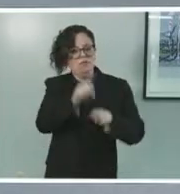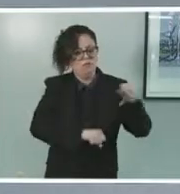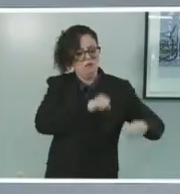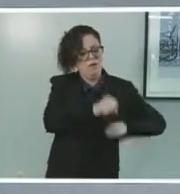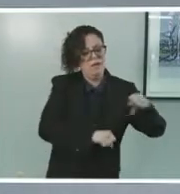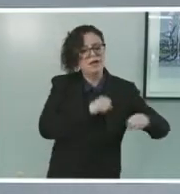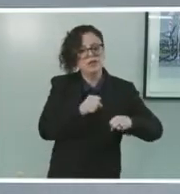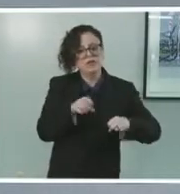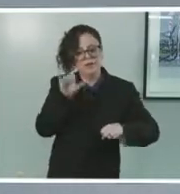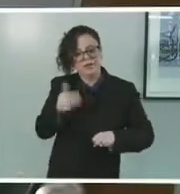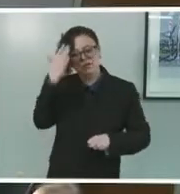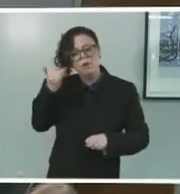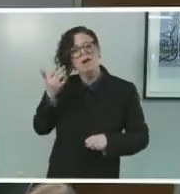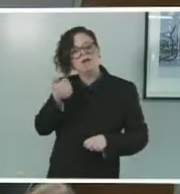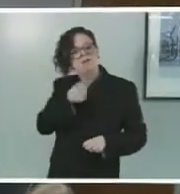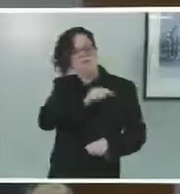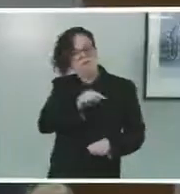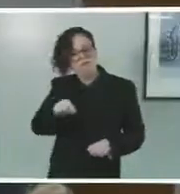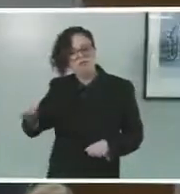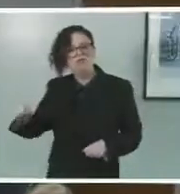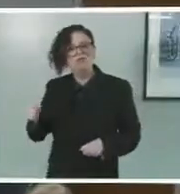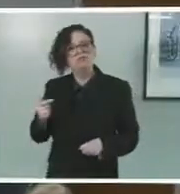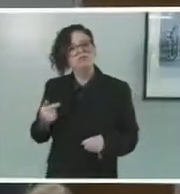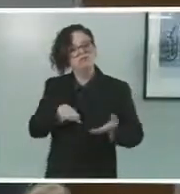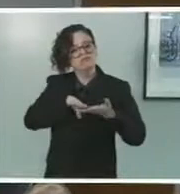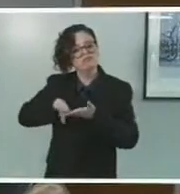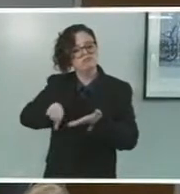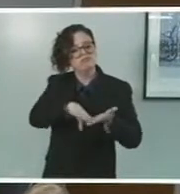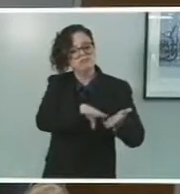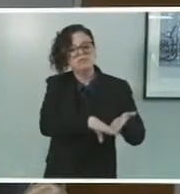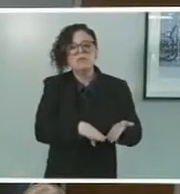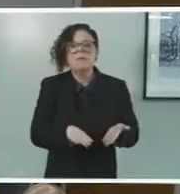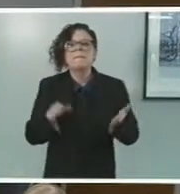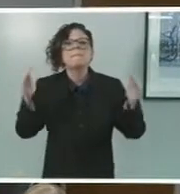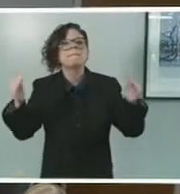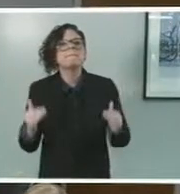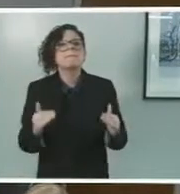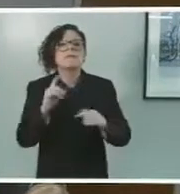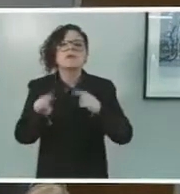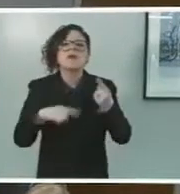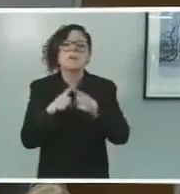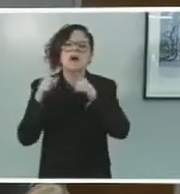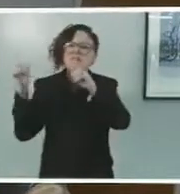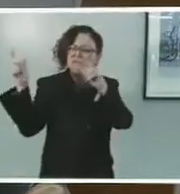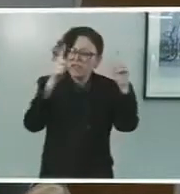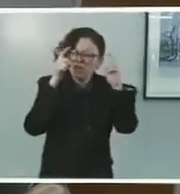these exemptions. Okay, great. What about a photography business?